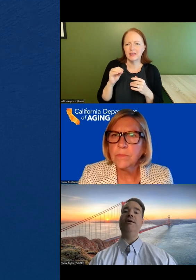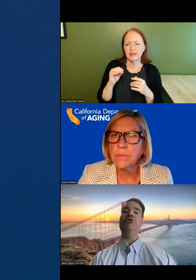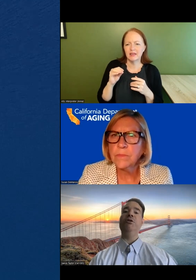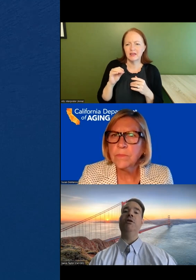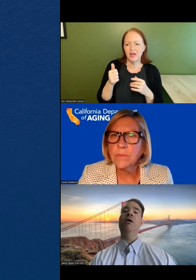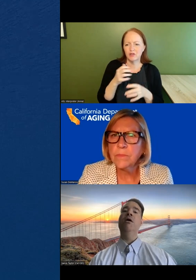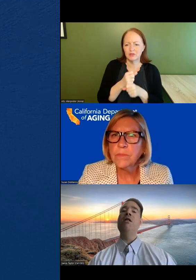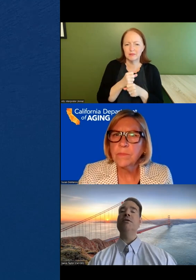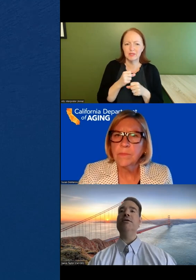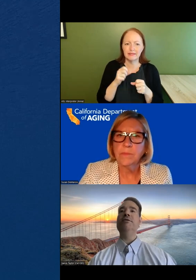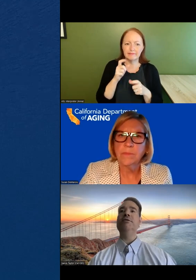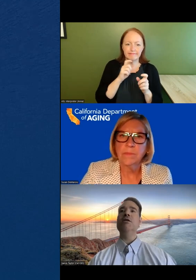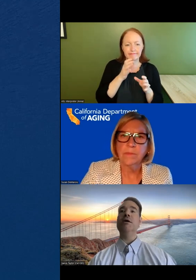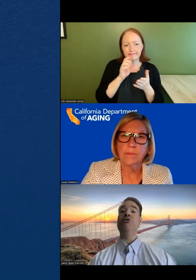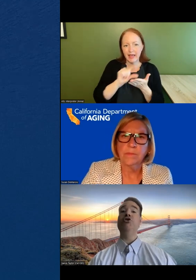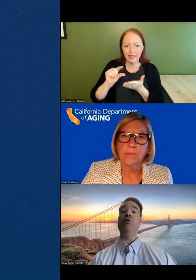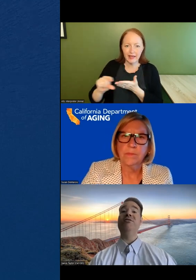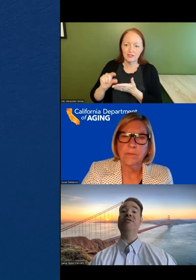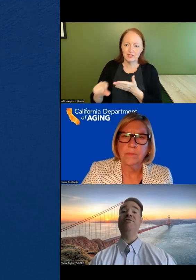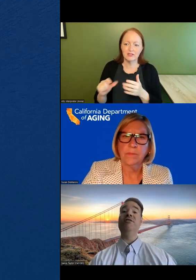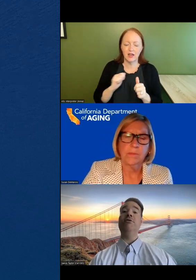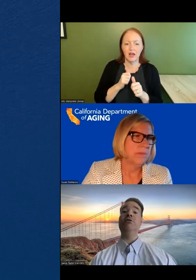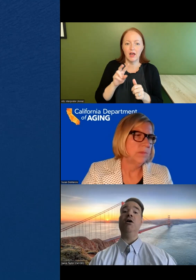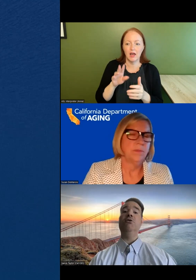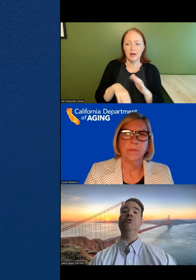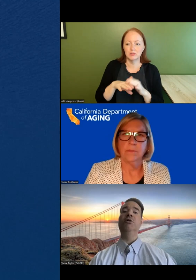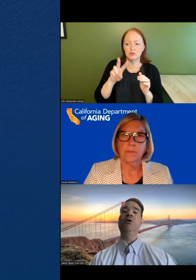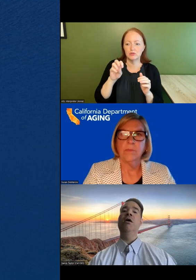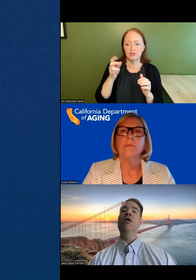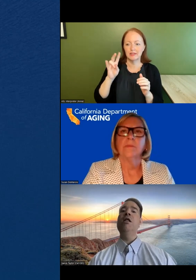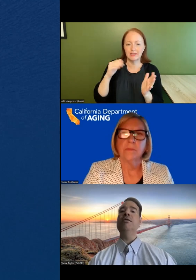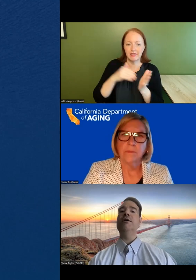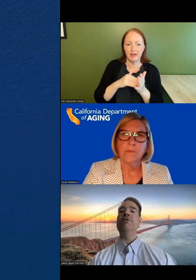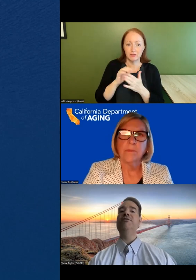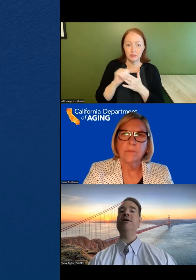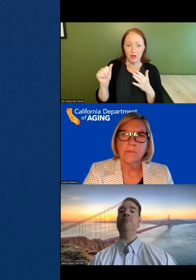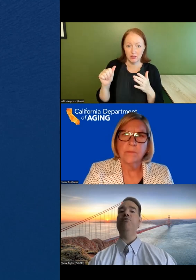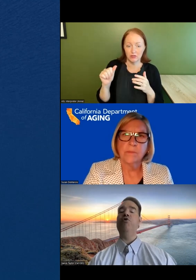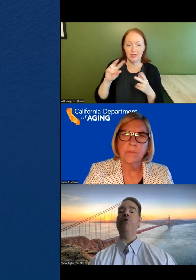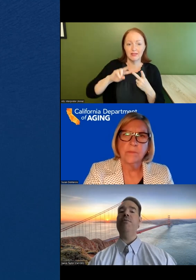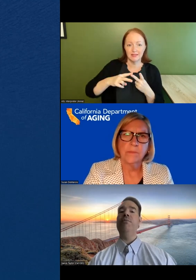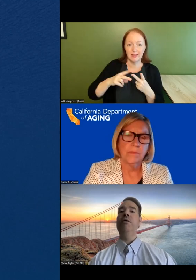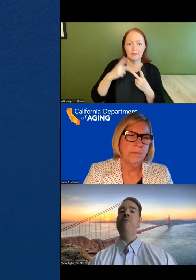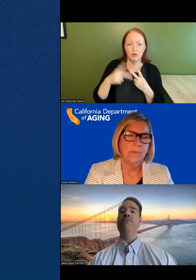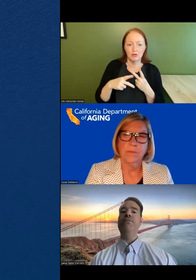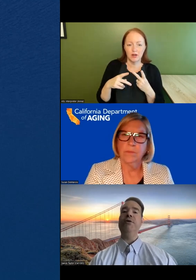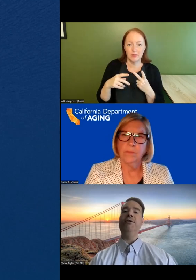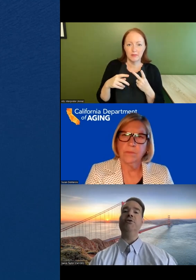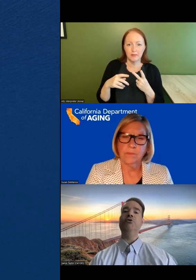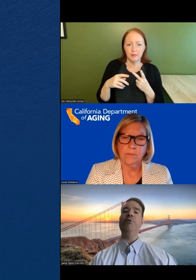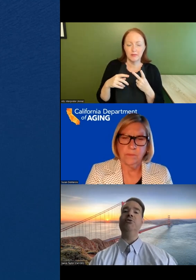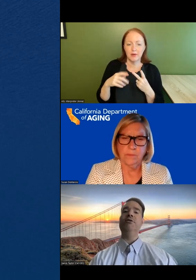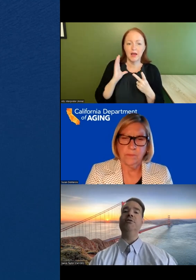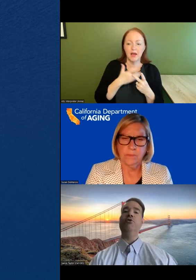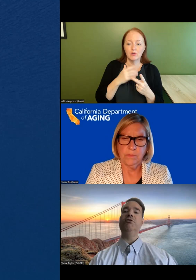subrecipient allocation is up to $217,000. The second program is